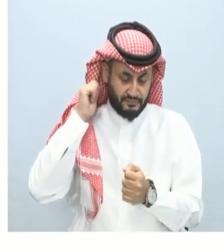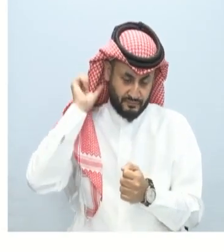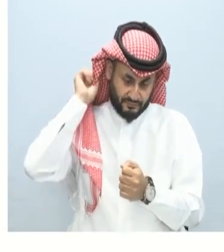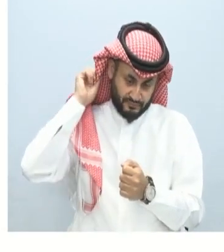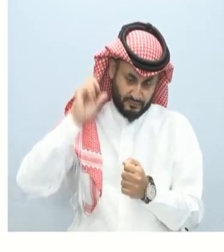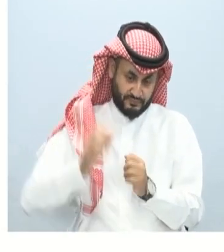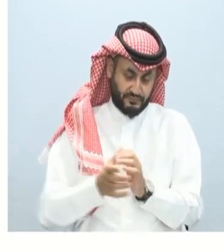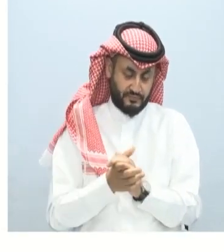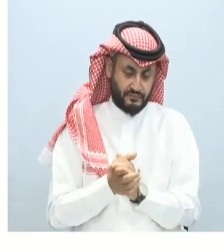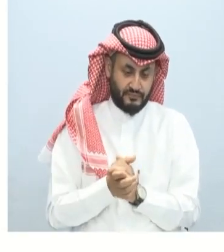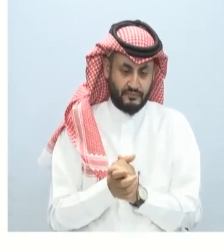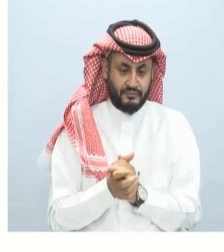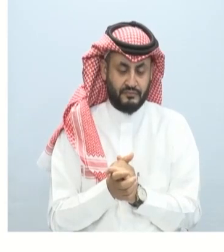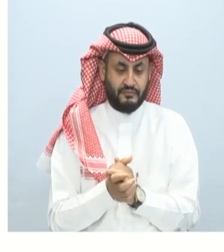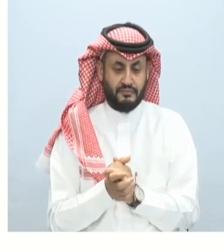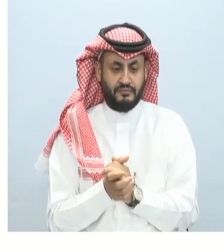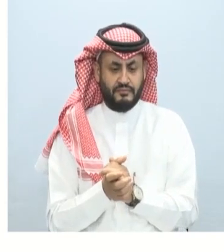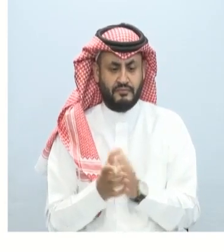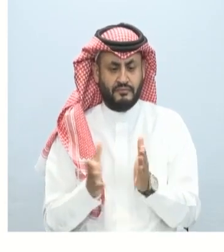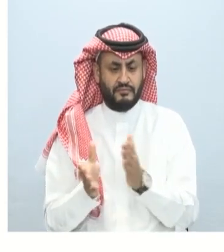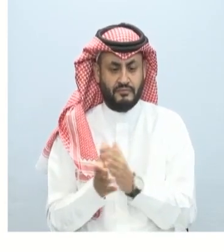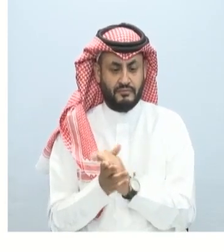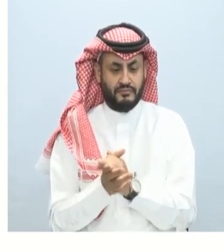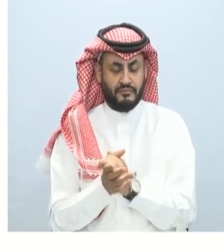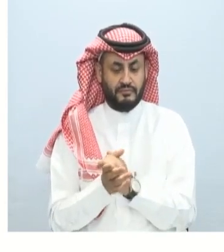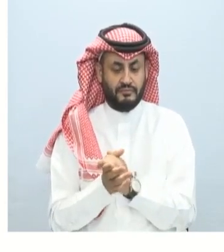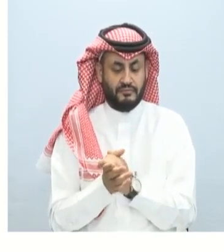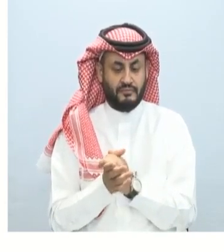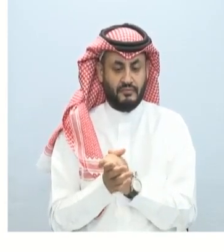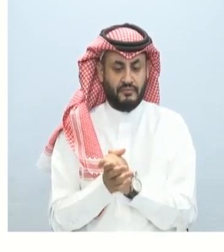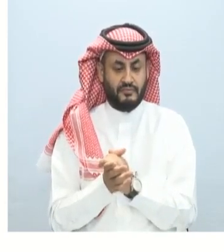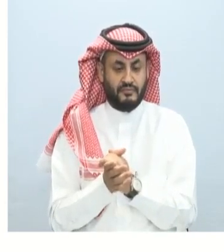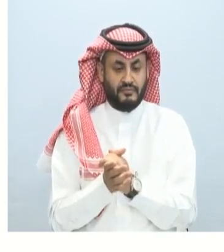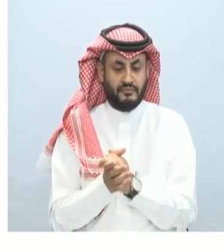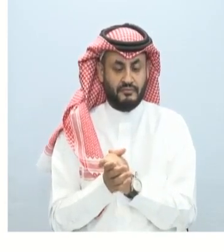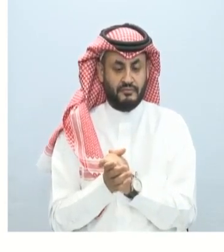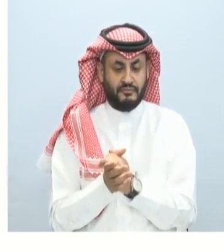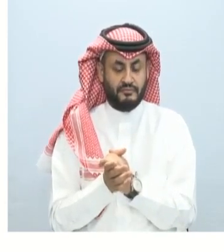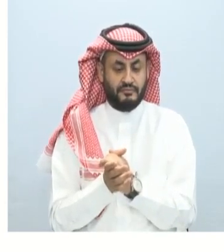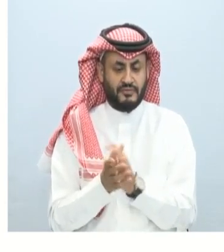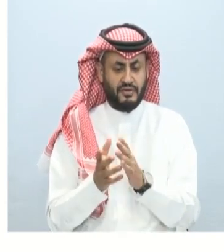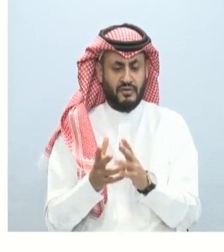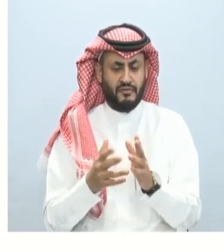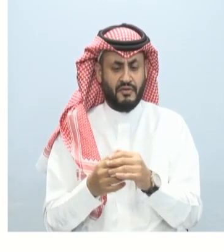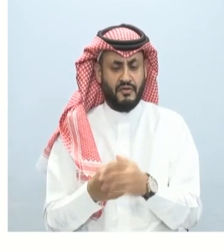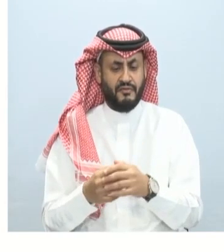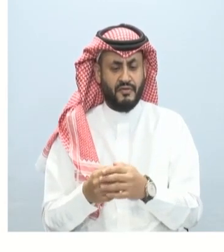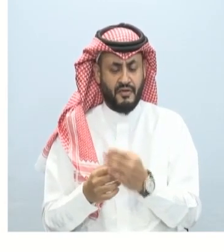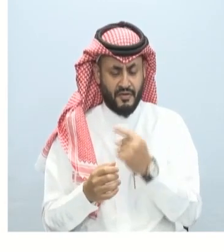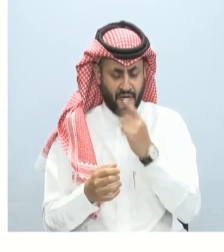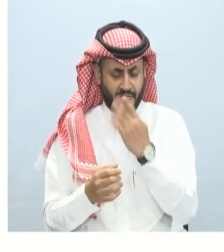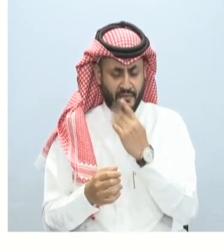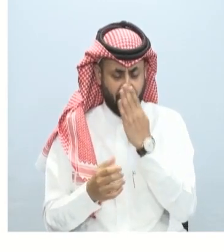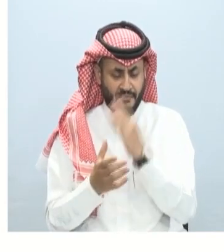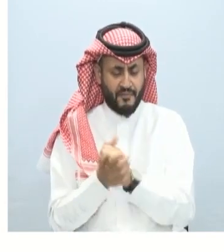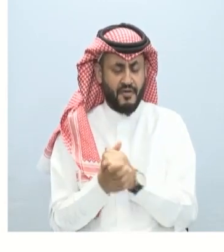underlined sentences with used to, be used to, or would. For example, he's a very humble man. He doesn't usually take